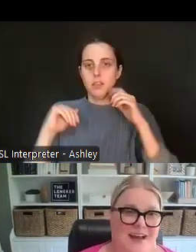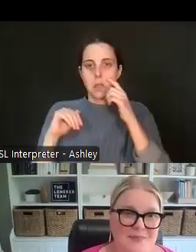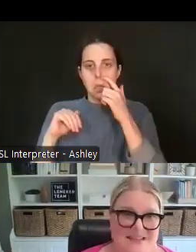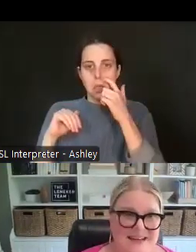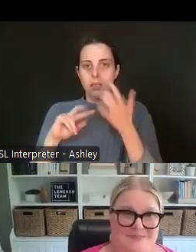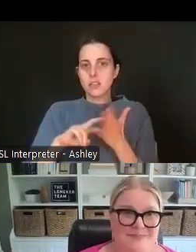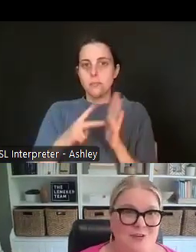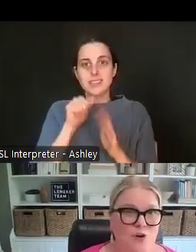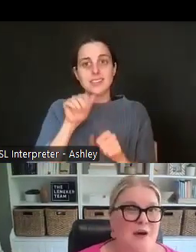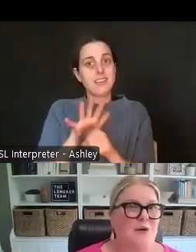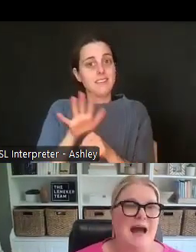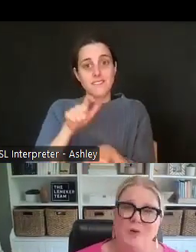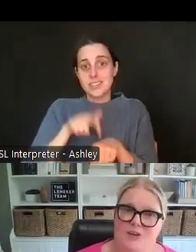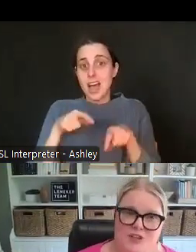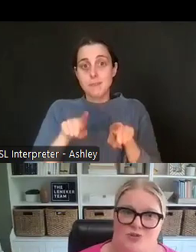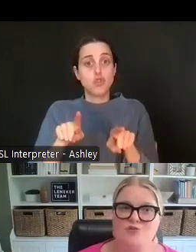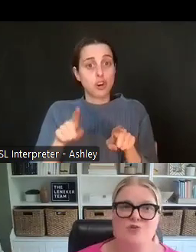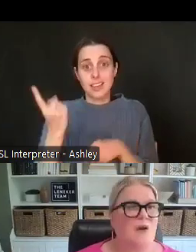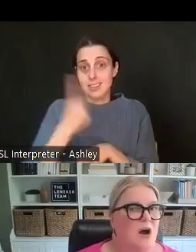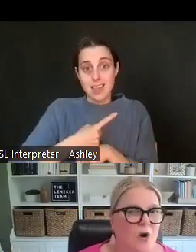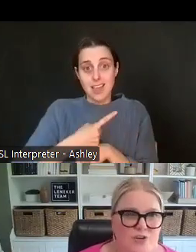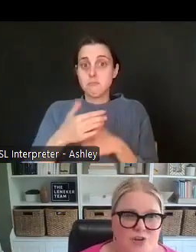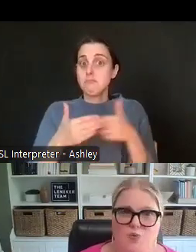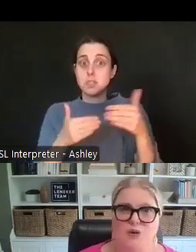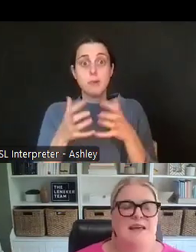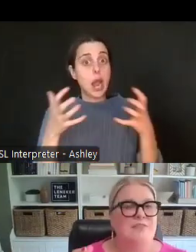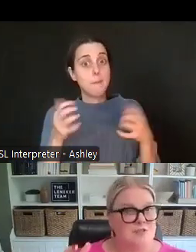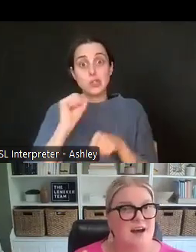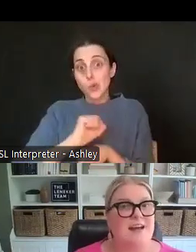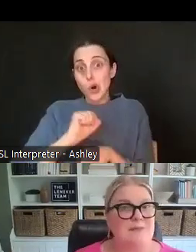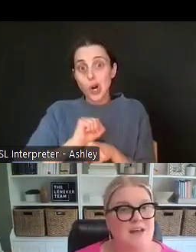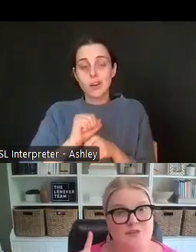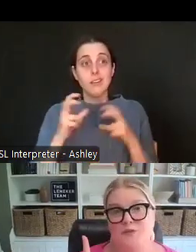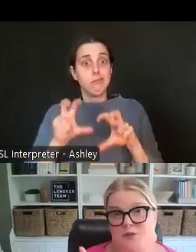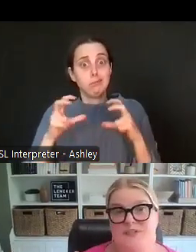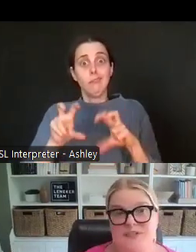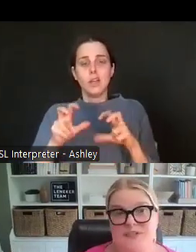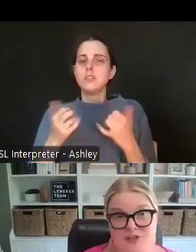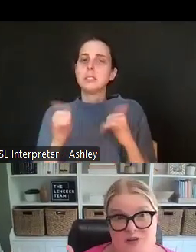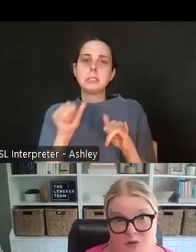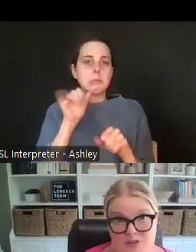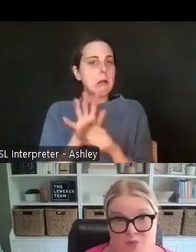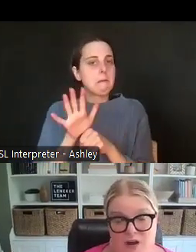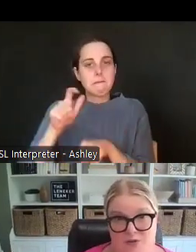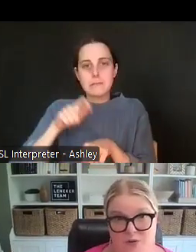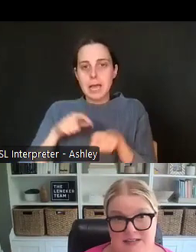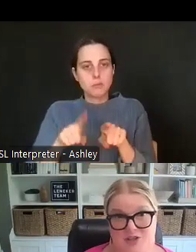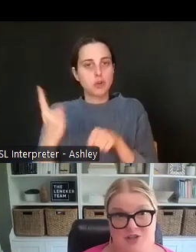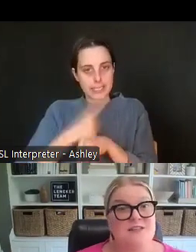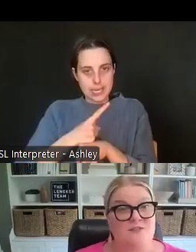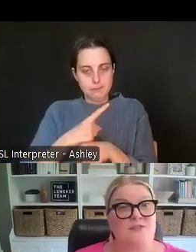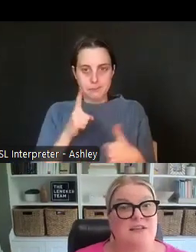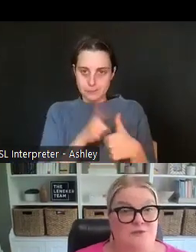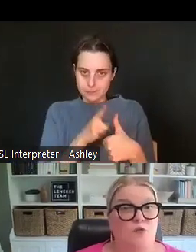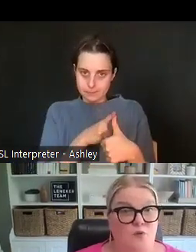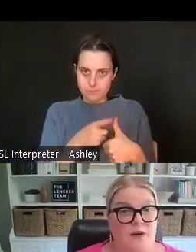enough time in the day. No matter how much you do, no matter how hard you work, there's not going to be enough. So the first dimension, according to the World Health Organization,